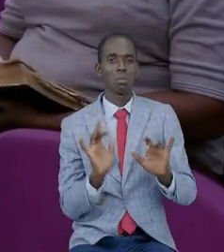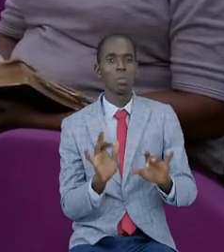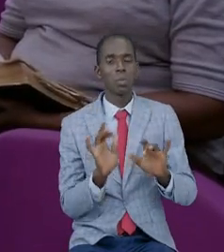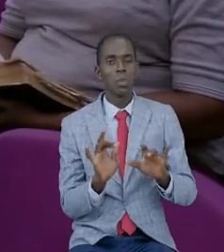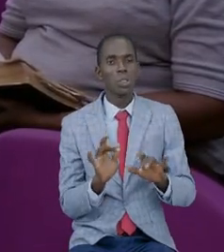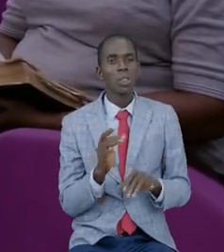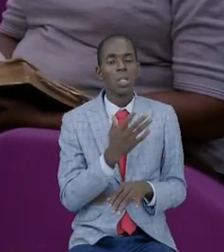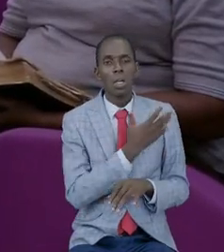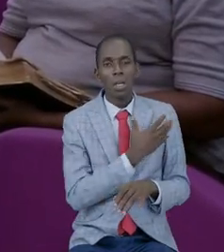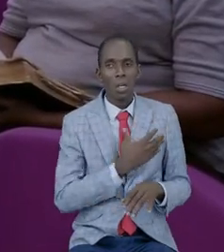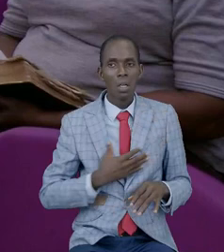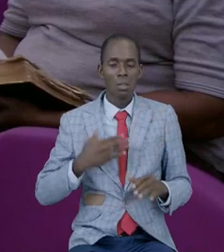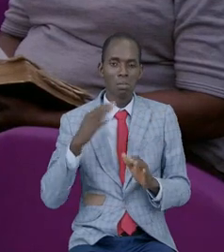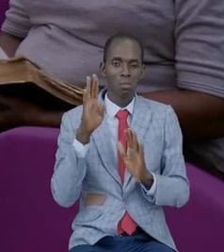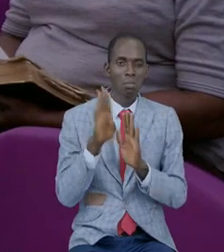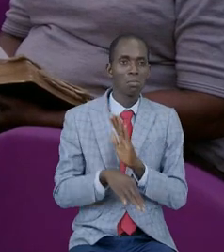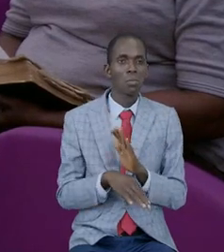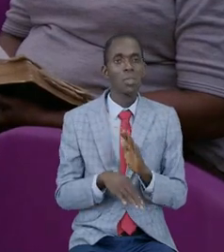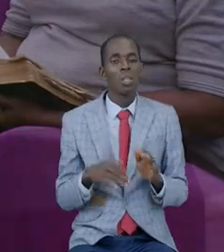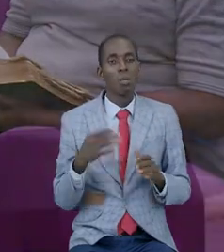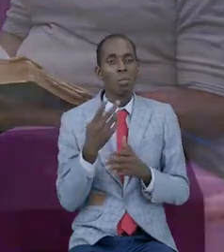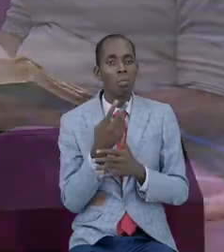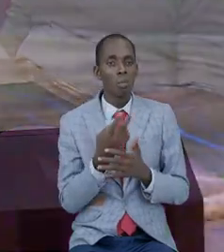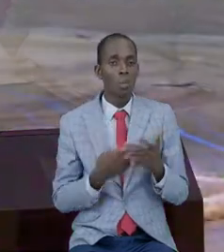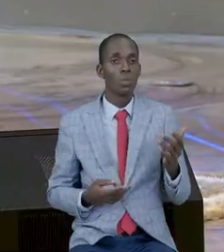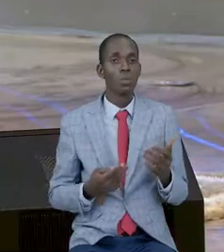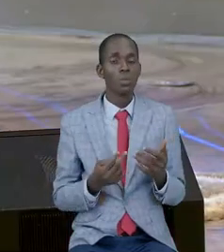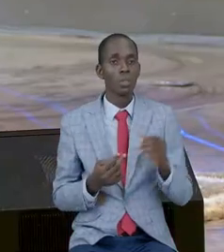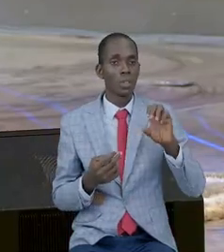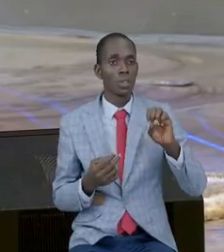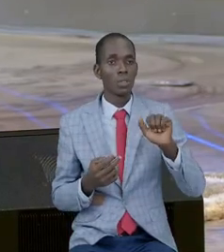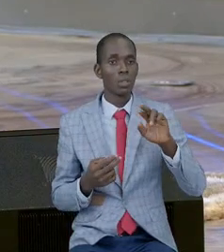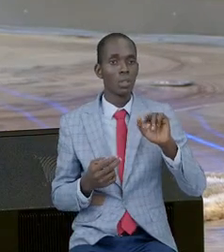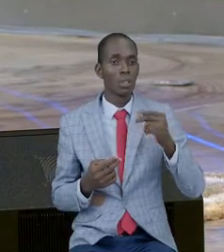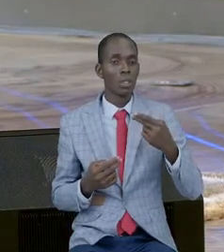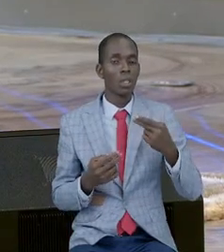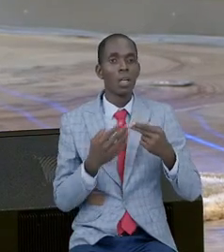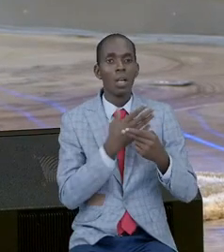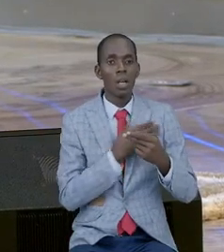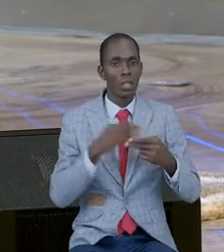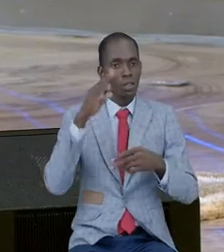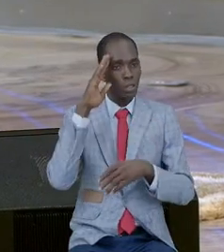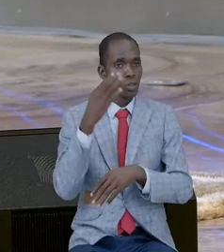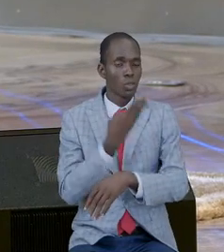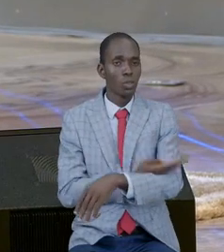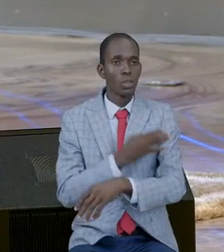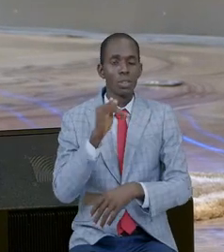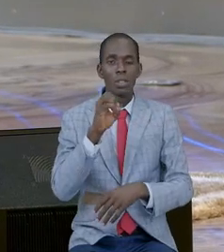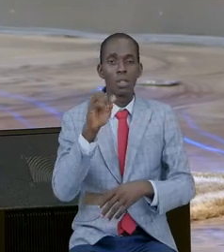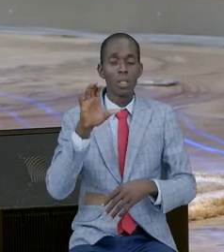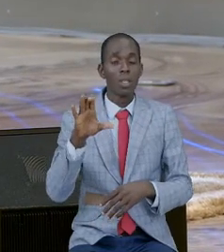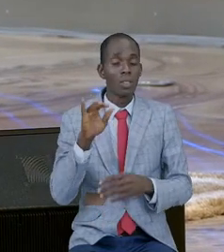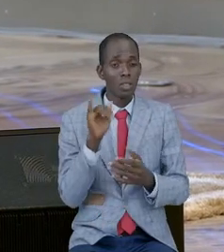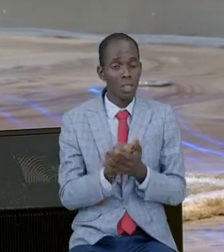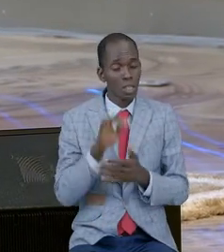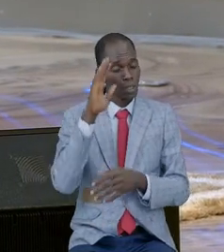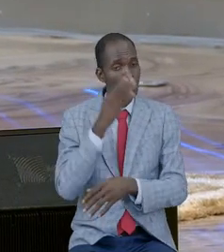riding or sarah and the son isaac that sun shall not be